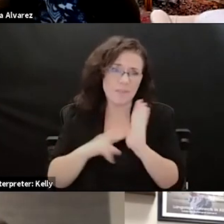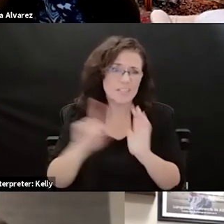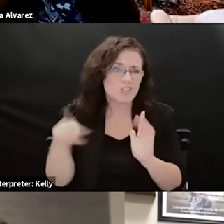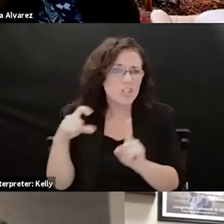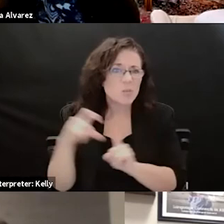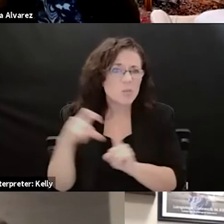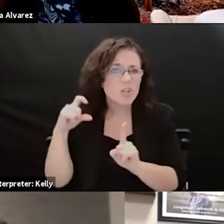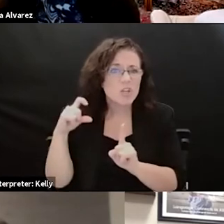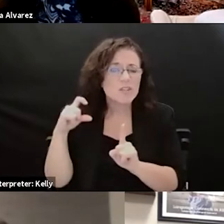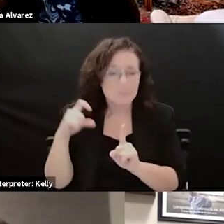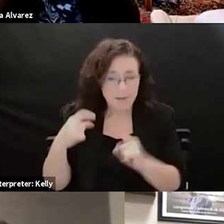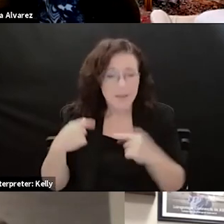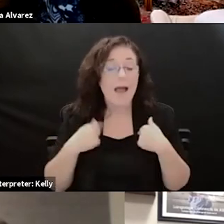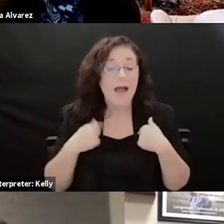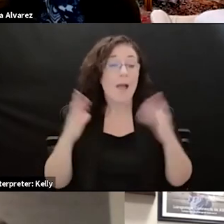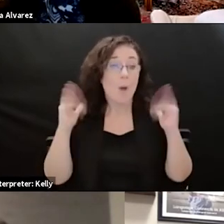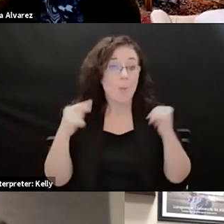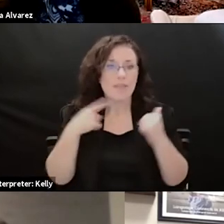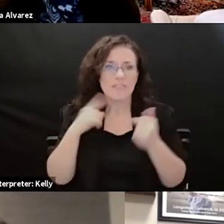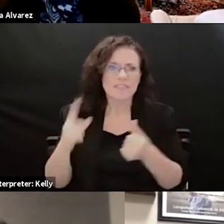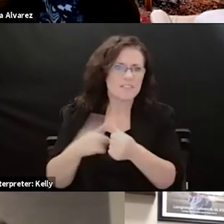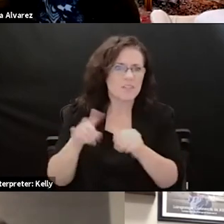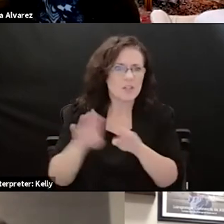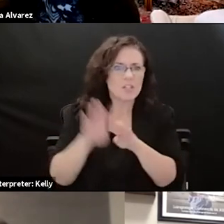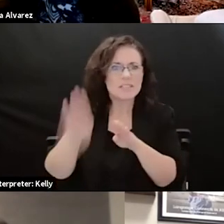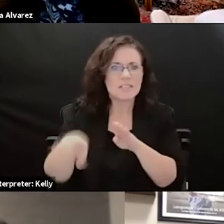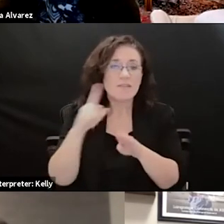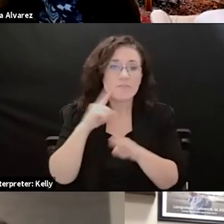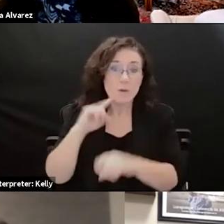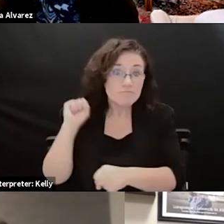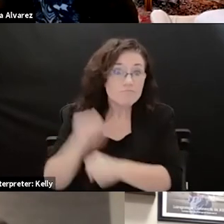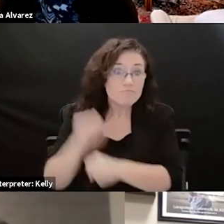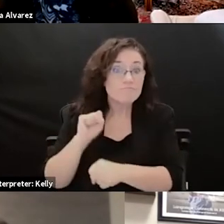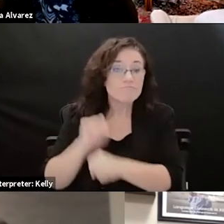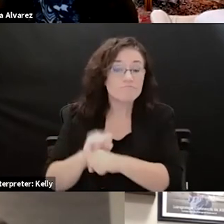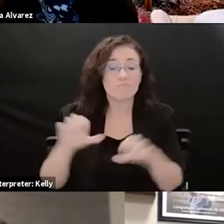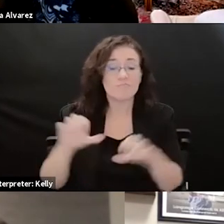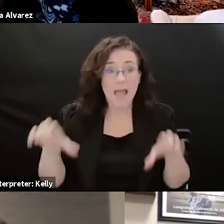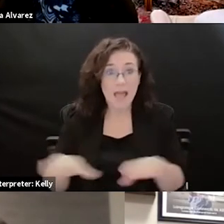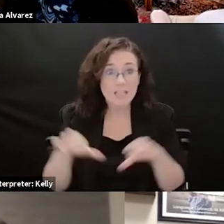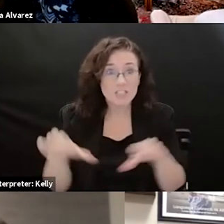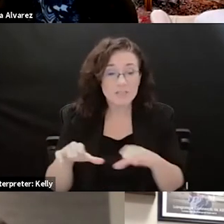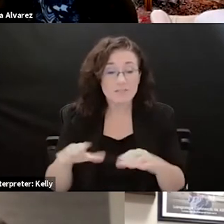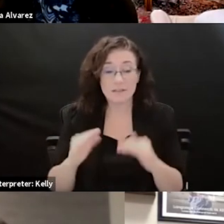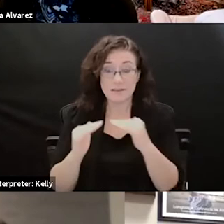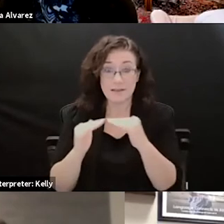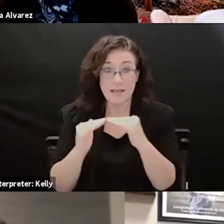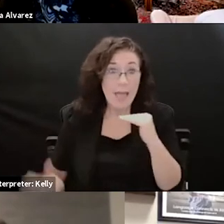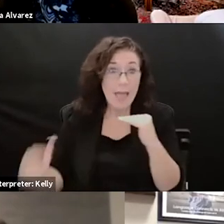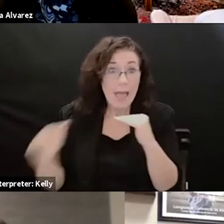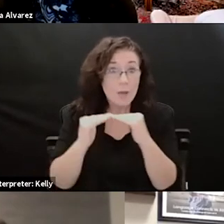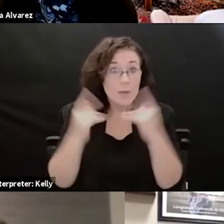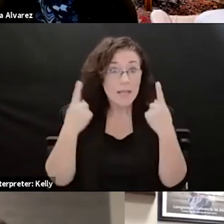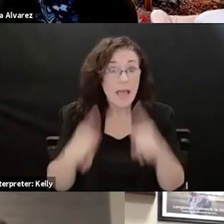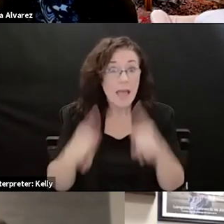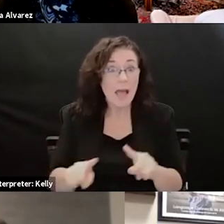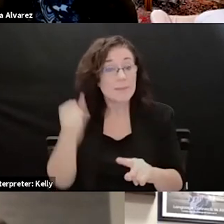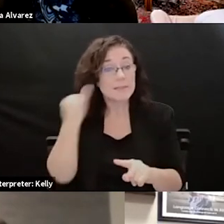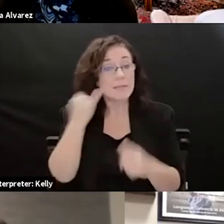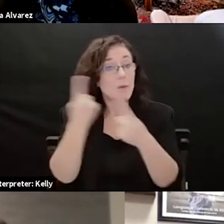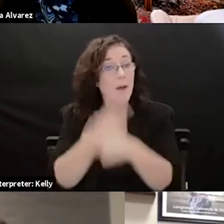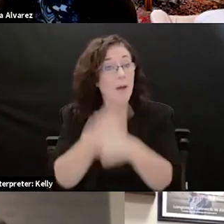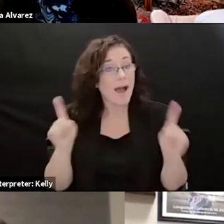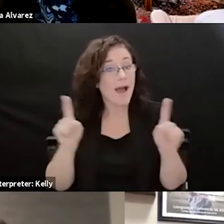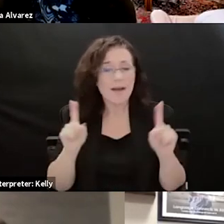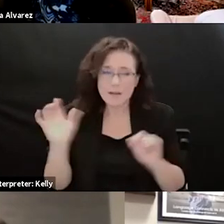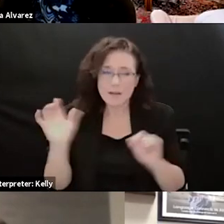actions equity just doesn't happen on its own it takes a commitment it takes resolutions like this one it